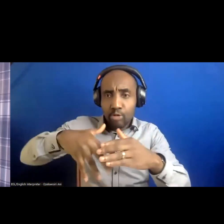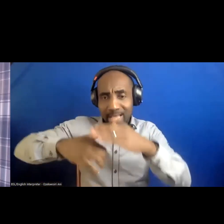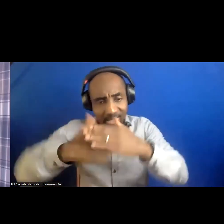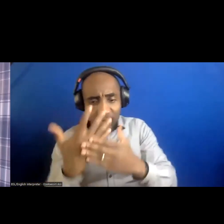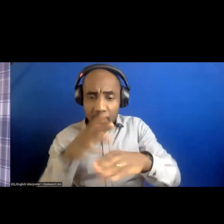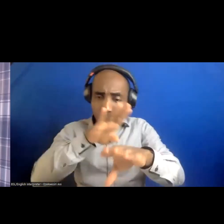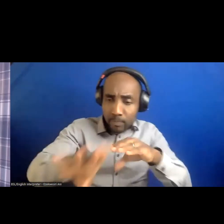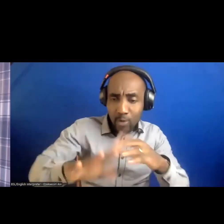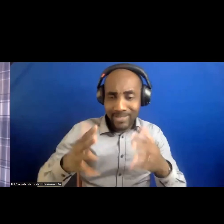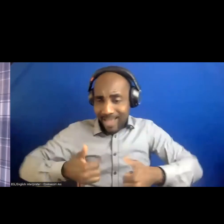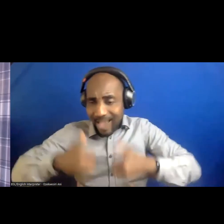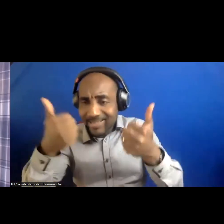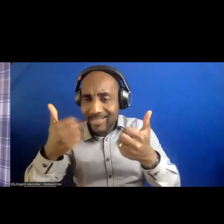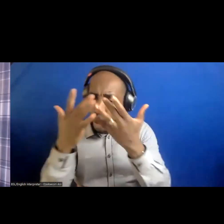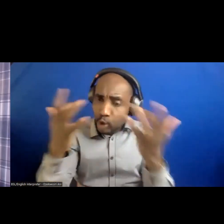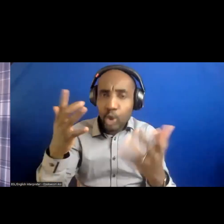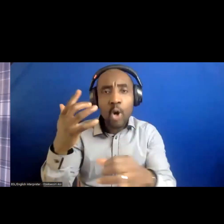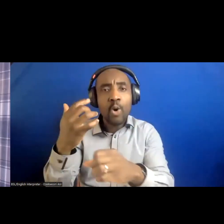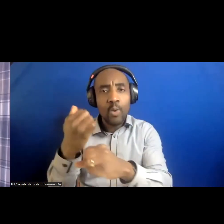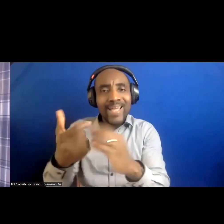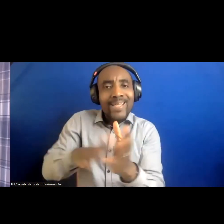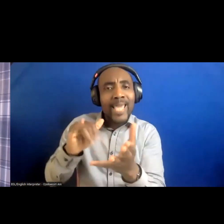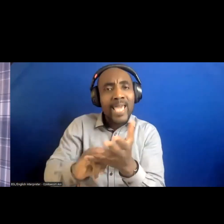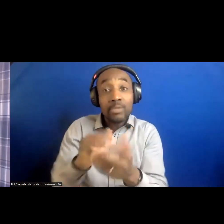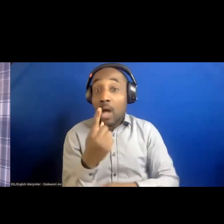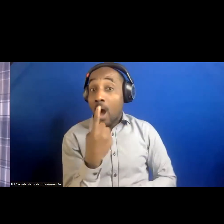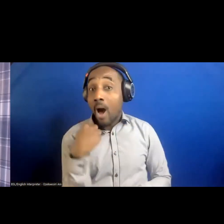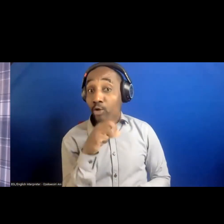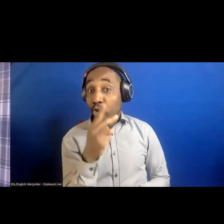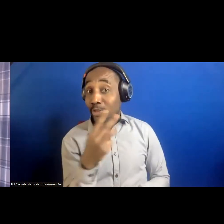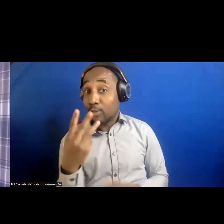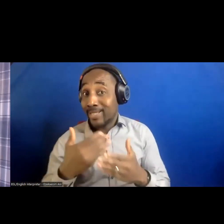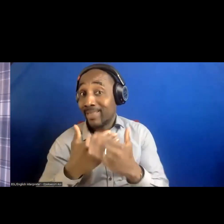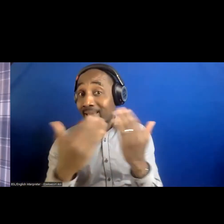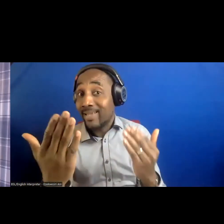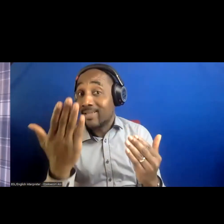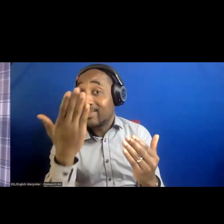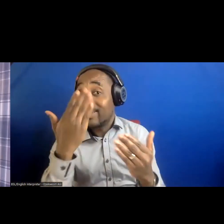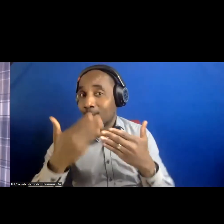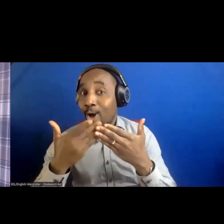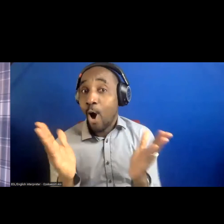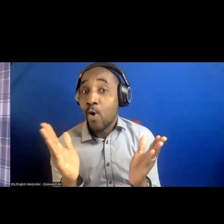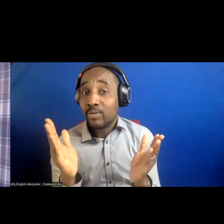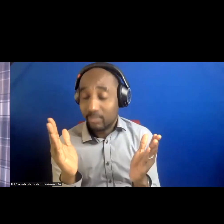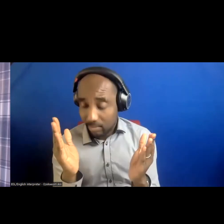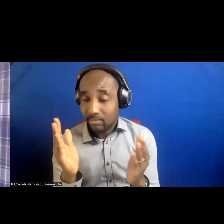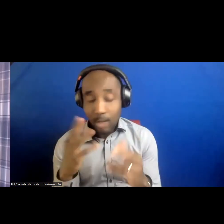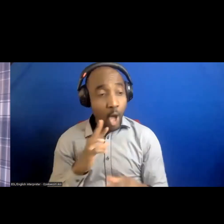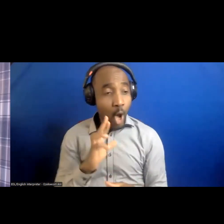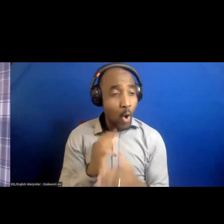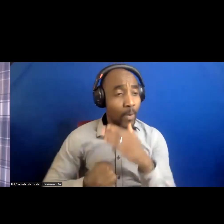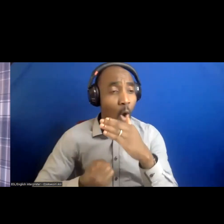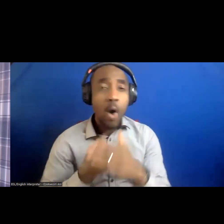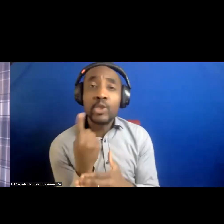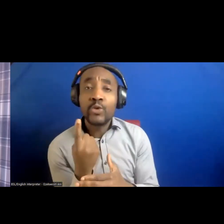in these games, now I'm told 123 days before the opening ceremony. See us build hope and opportunity where we